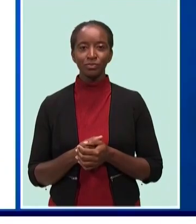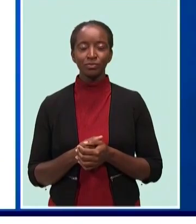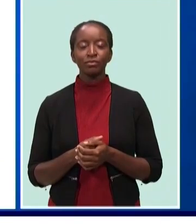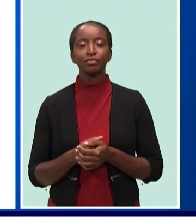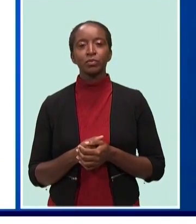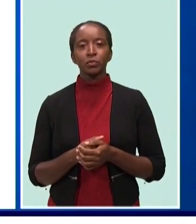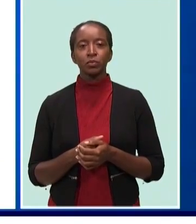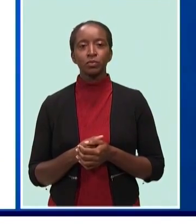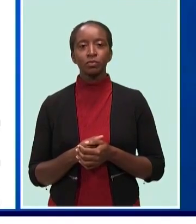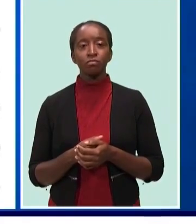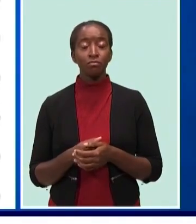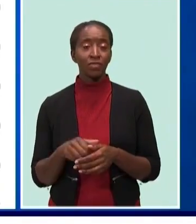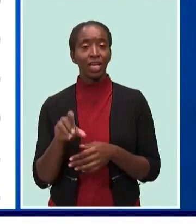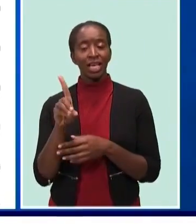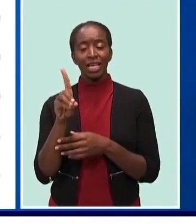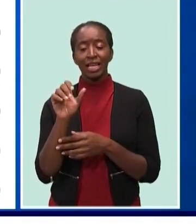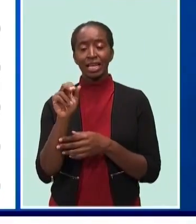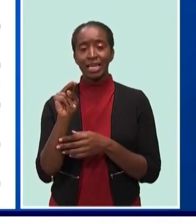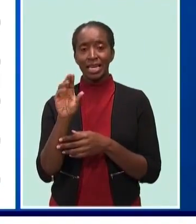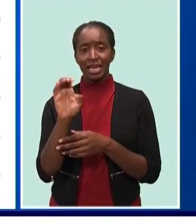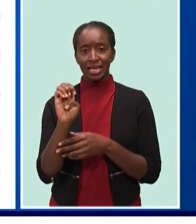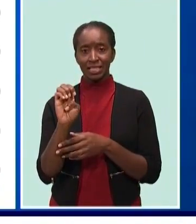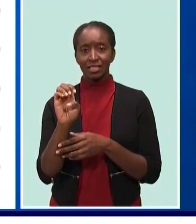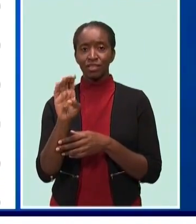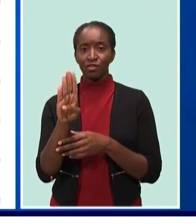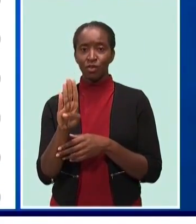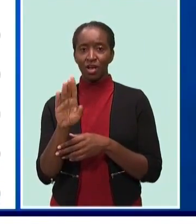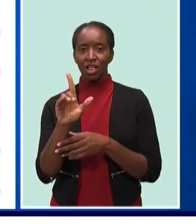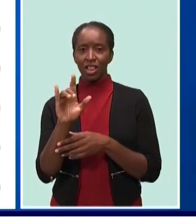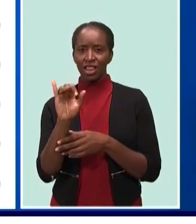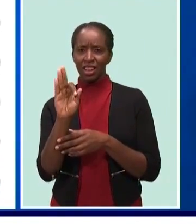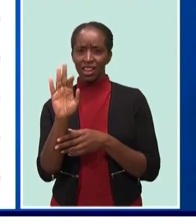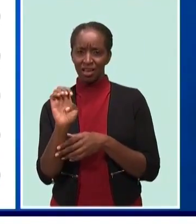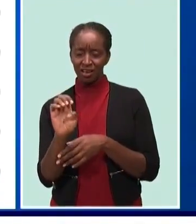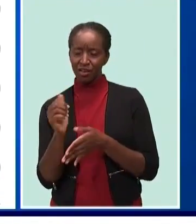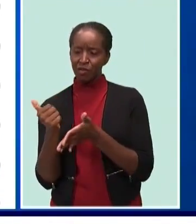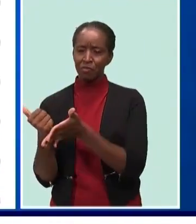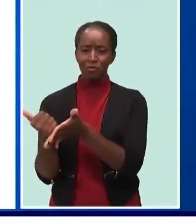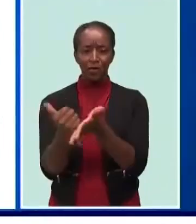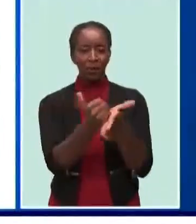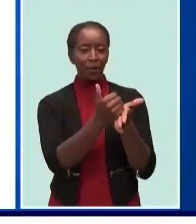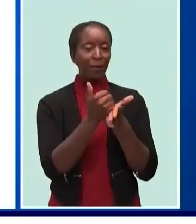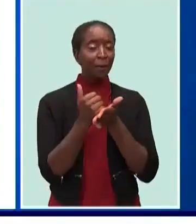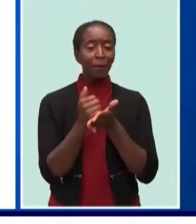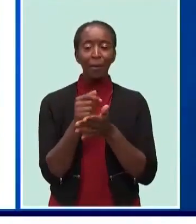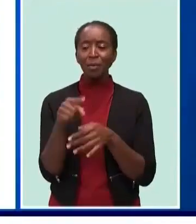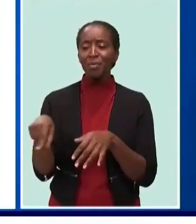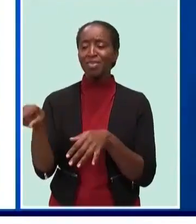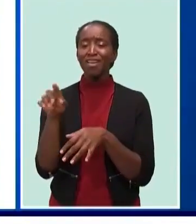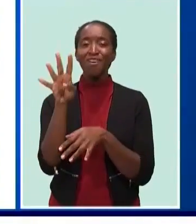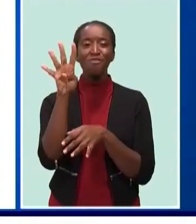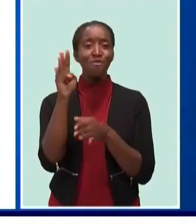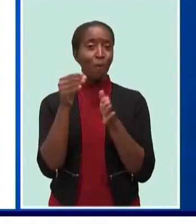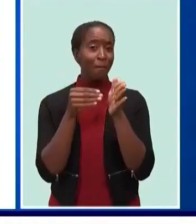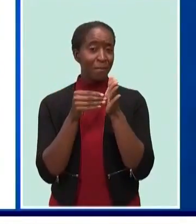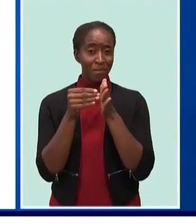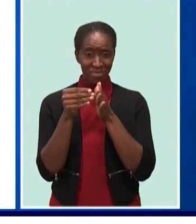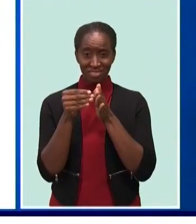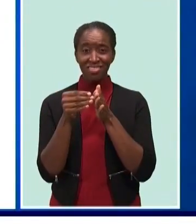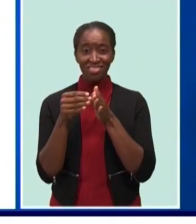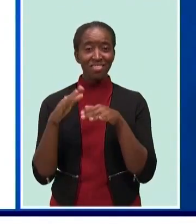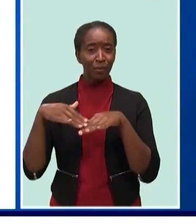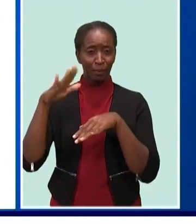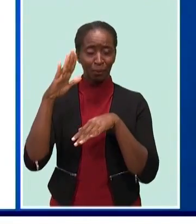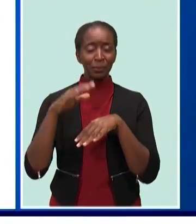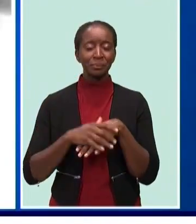has indirectly reached over 4 million individuals. Dance for Life Barbados is part of an international non-profit organization